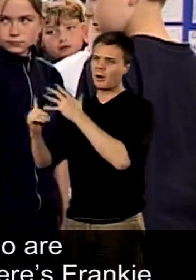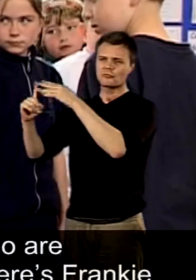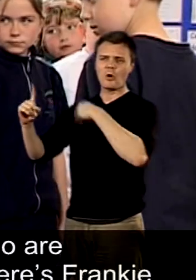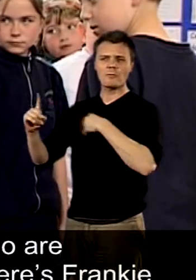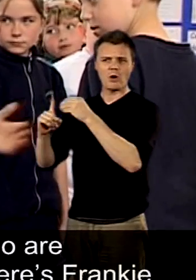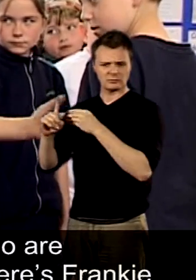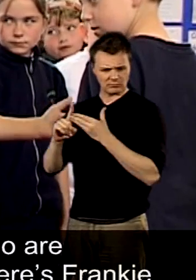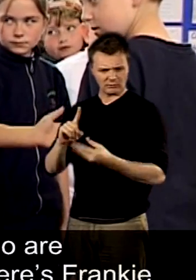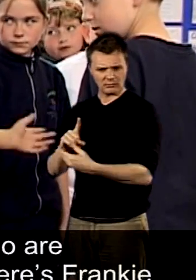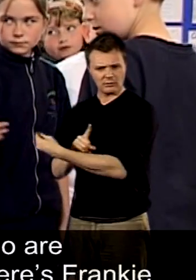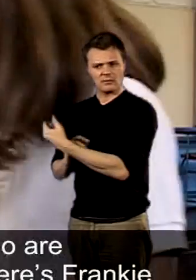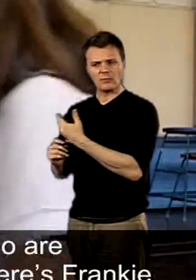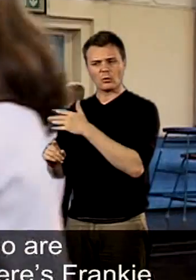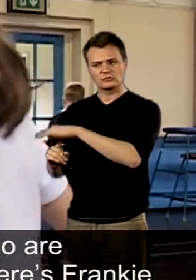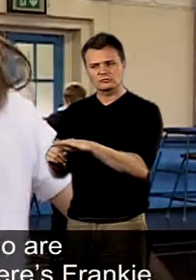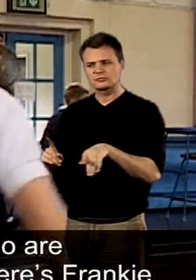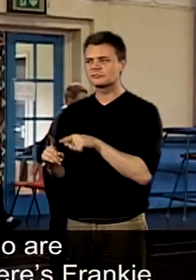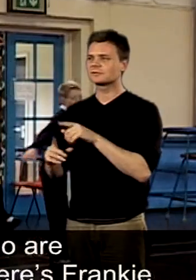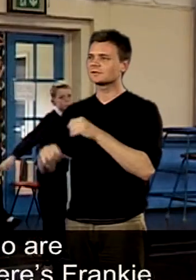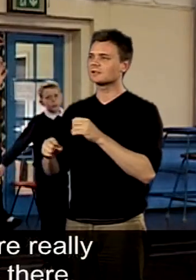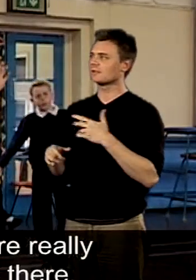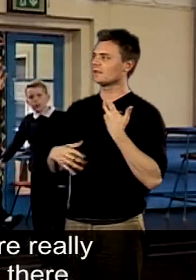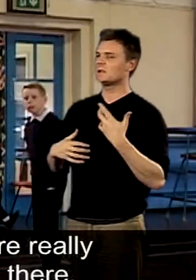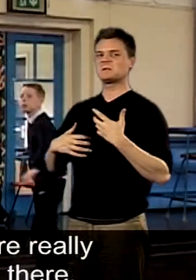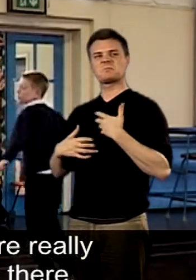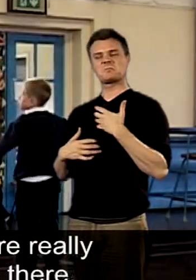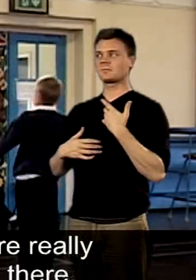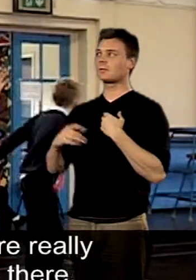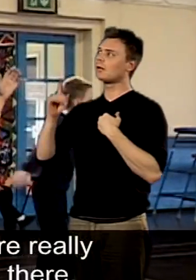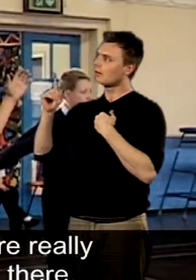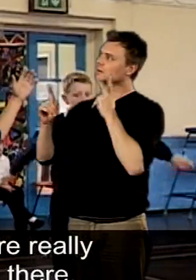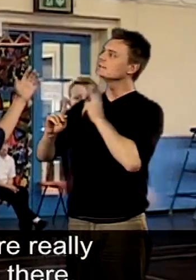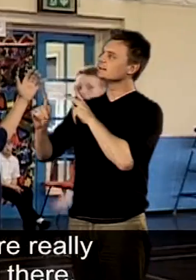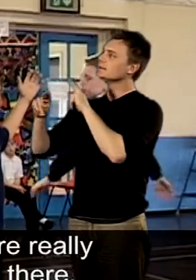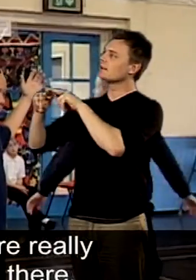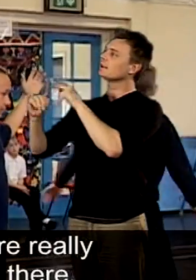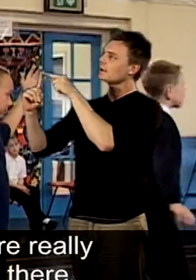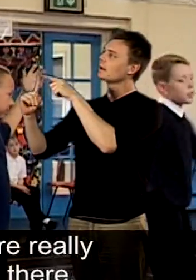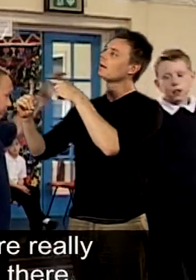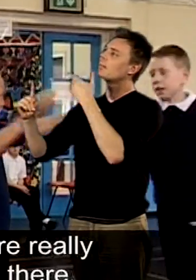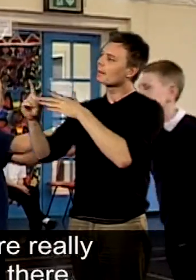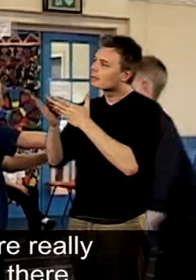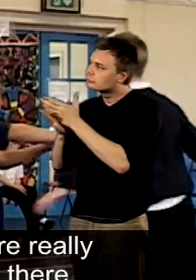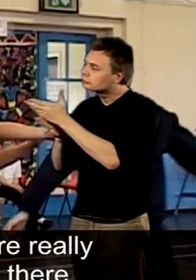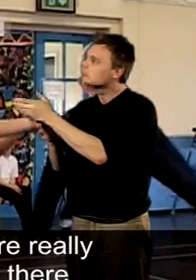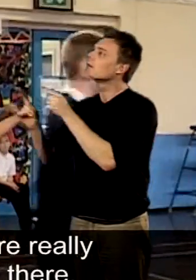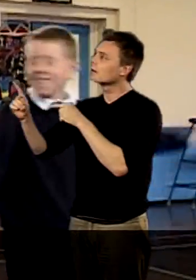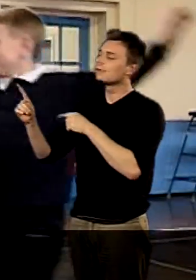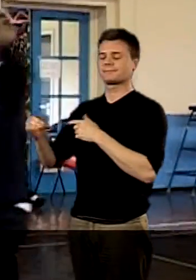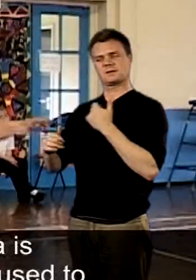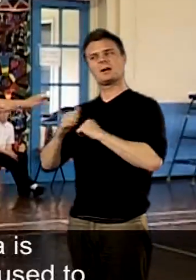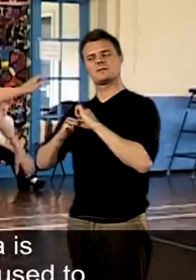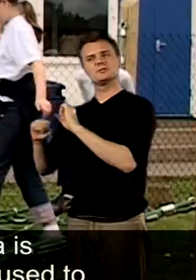we use with children who are beginning to be disaffected. That there's Frankie who's been through that. And, I mean, we're really proud of the work that he's done